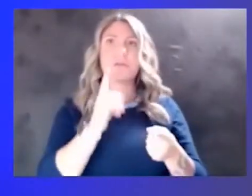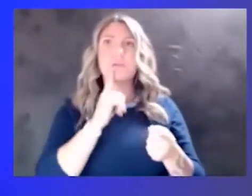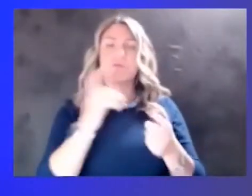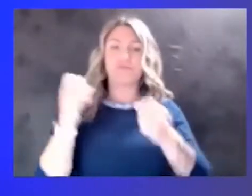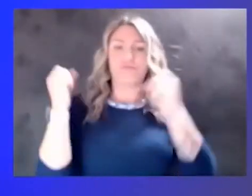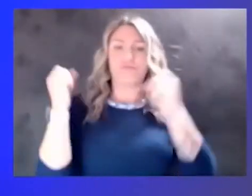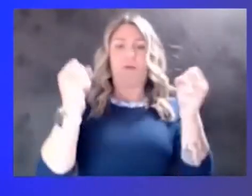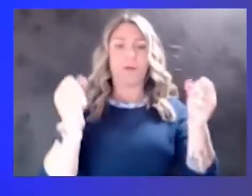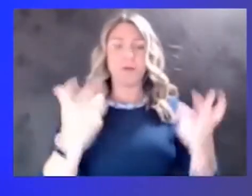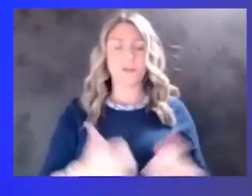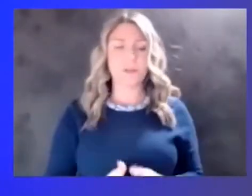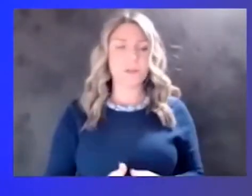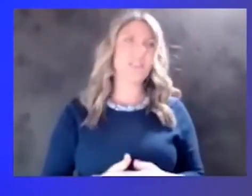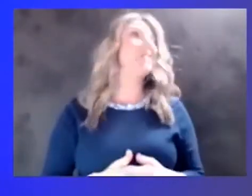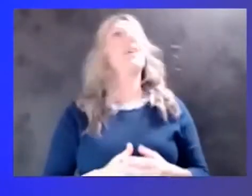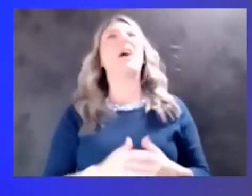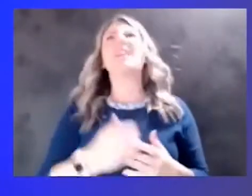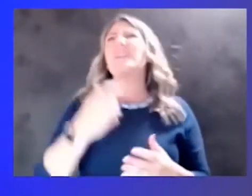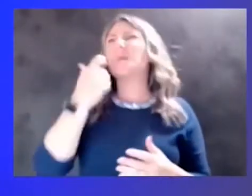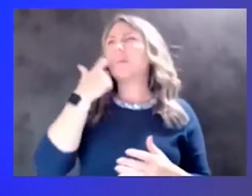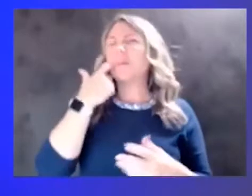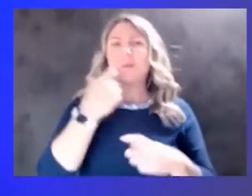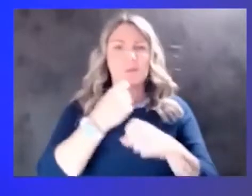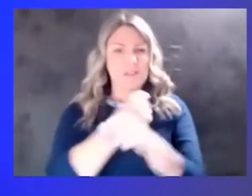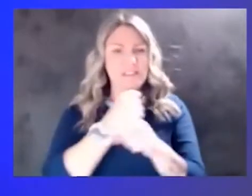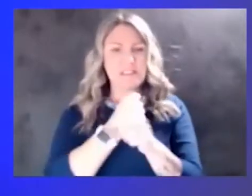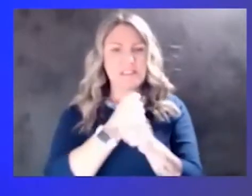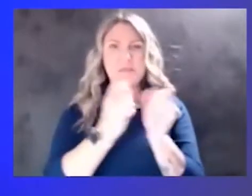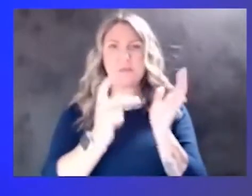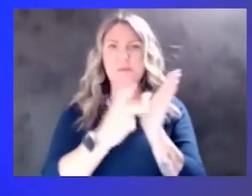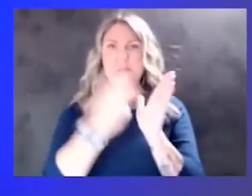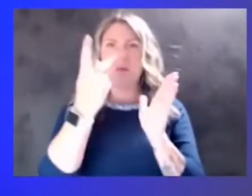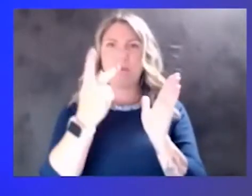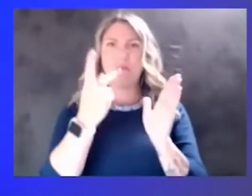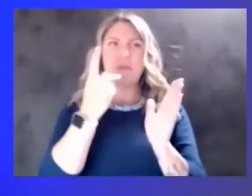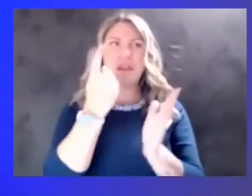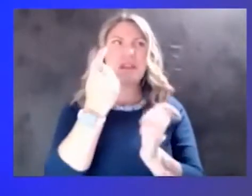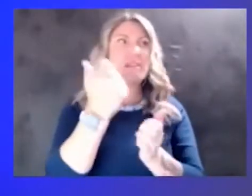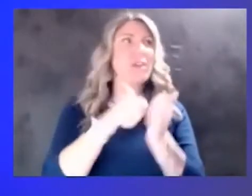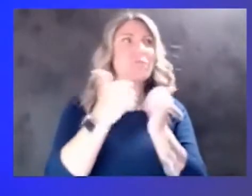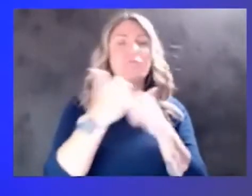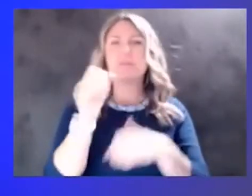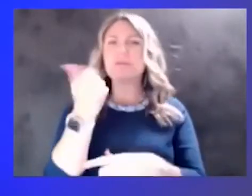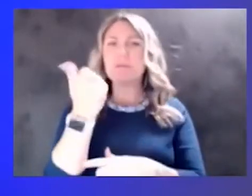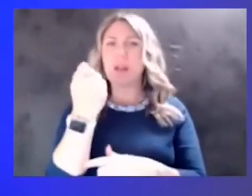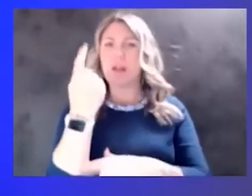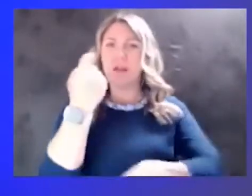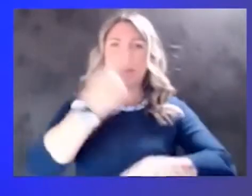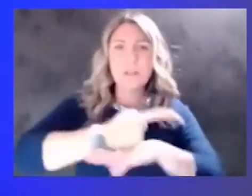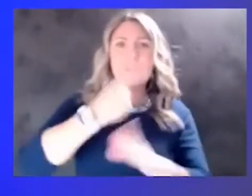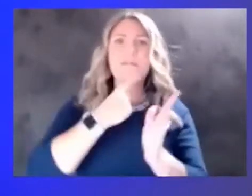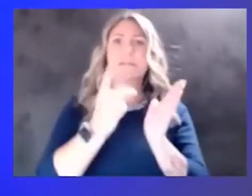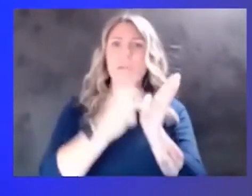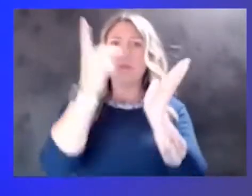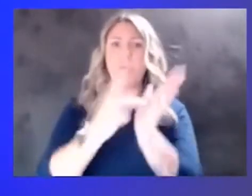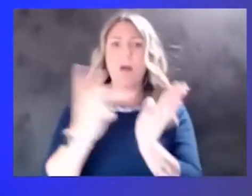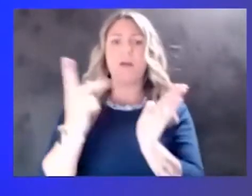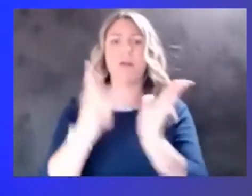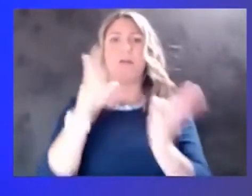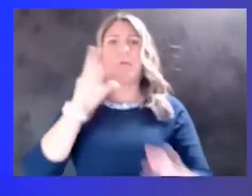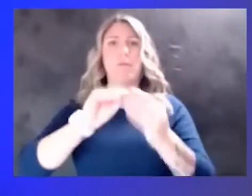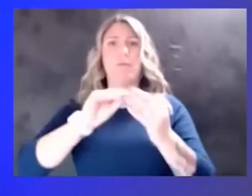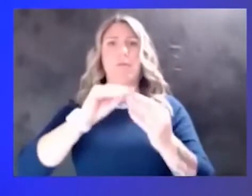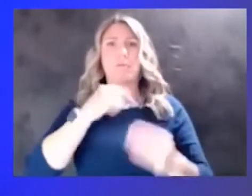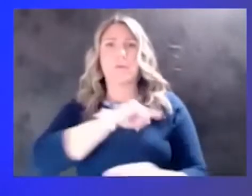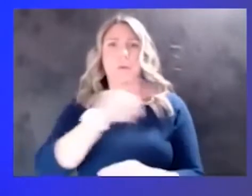the last statistics we saw was it was doubling every 10 or 11 days, the prevalence. I think we need to be doing that. There was always concern,